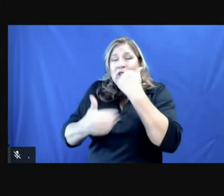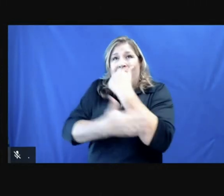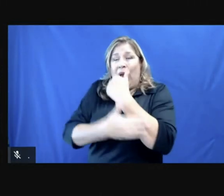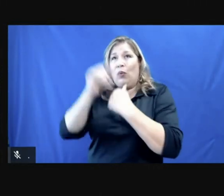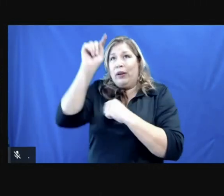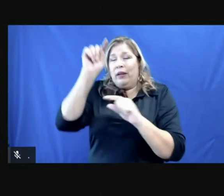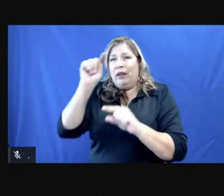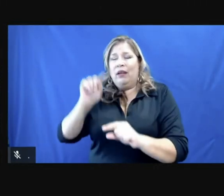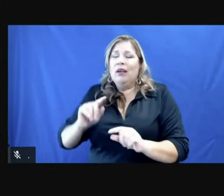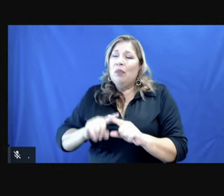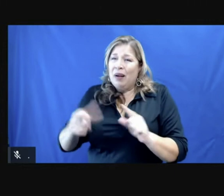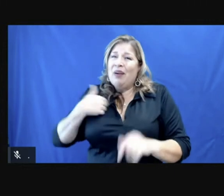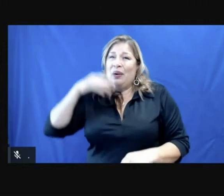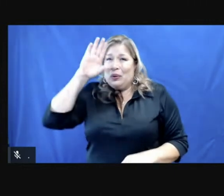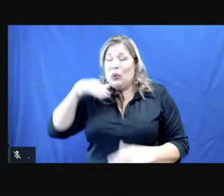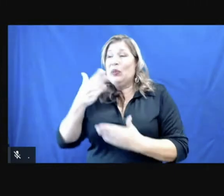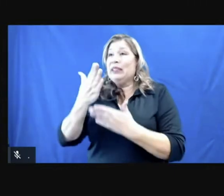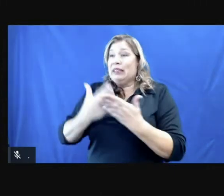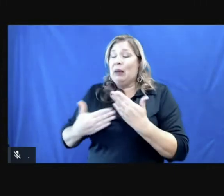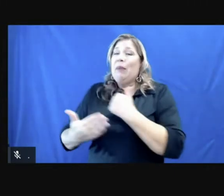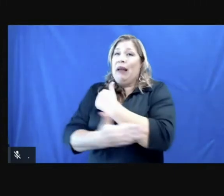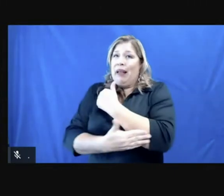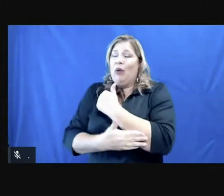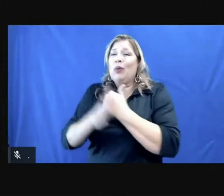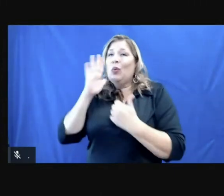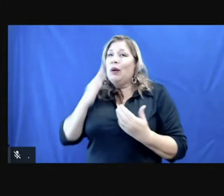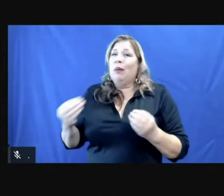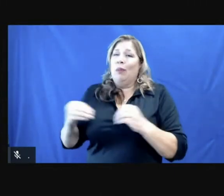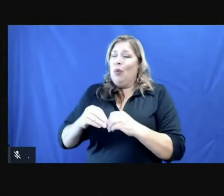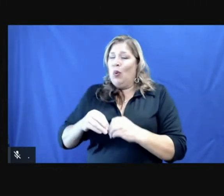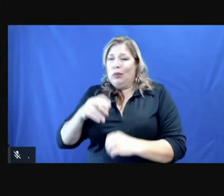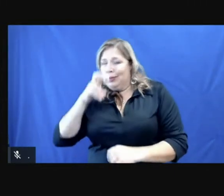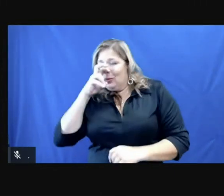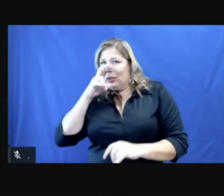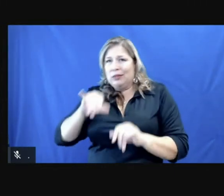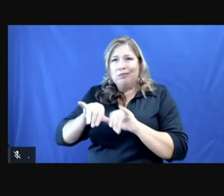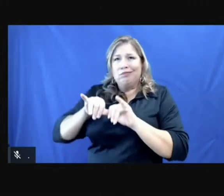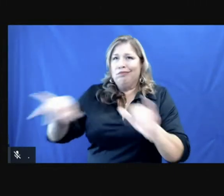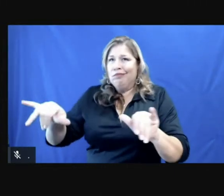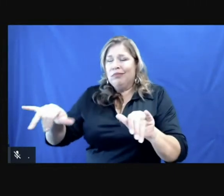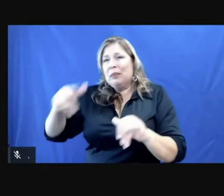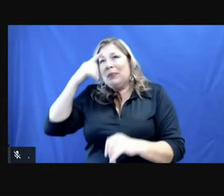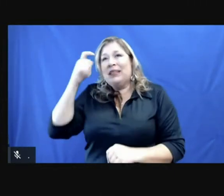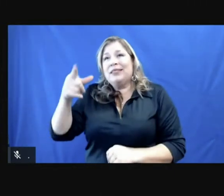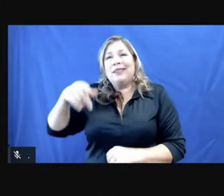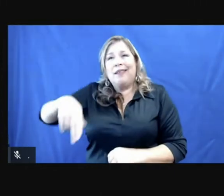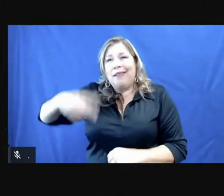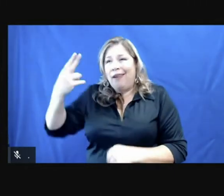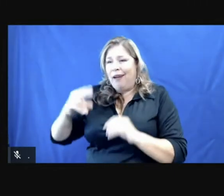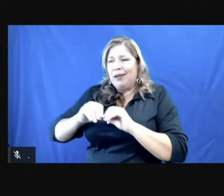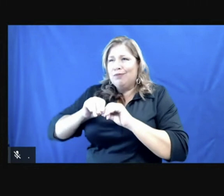imagine that some counties will benefit from using this as a tool immediately, given the high rates of